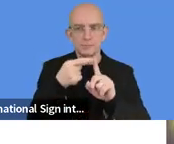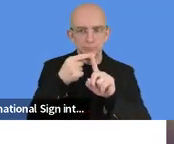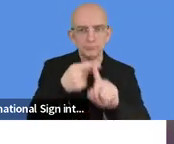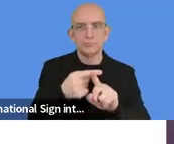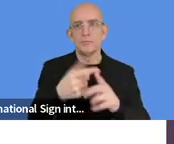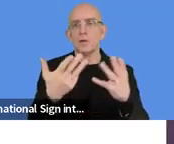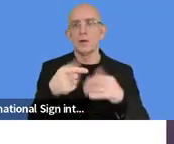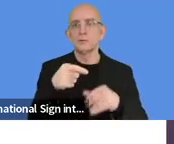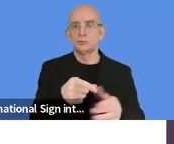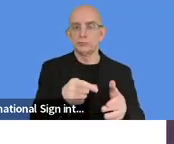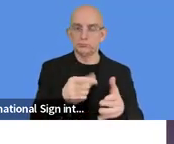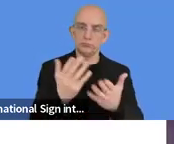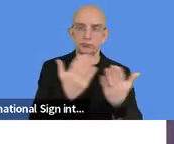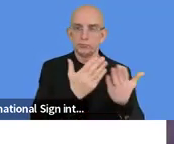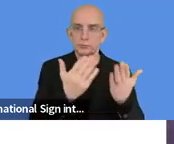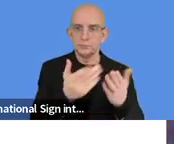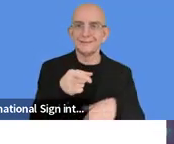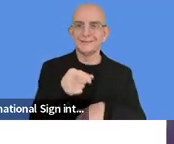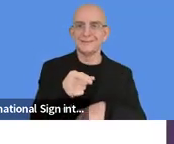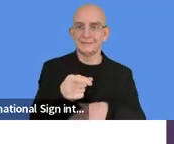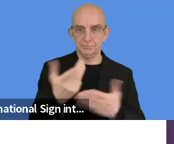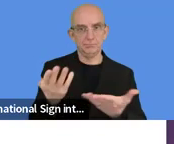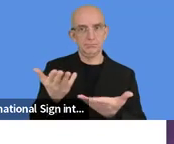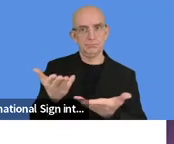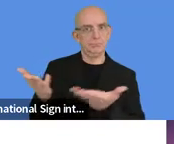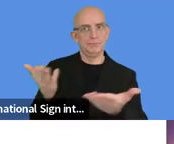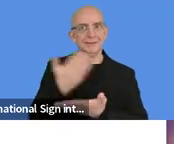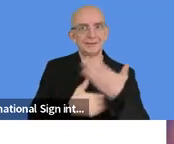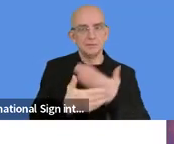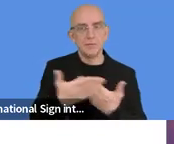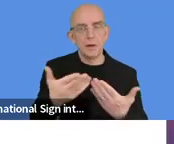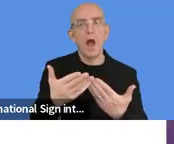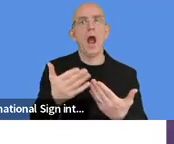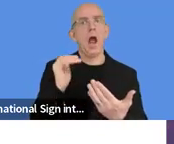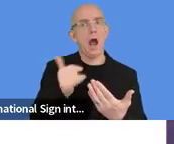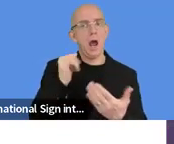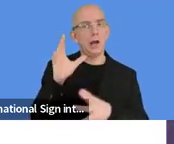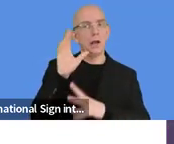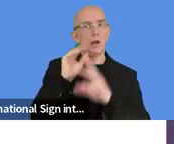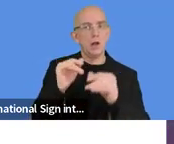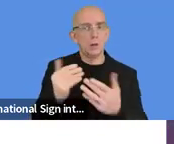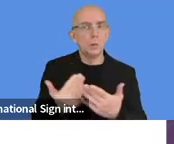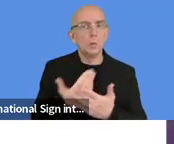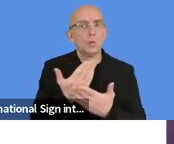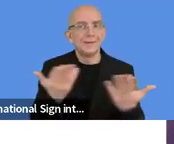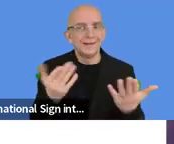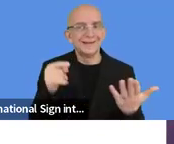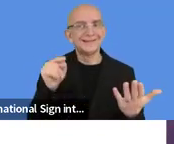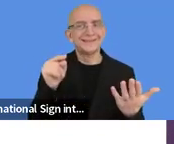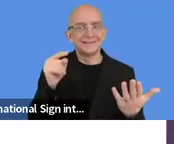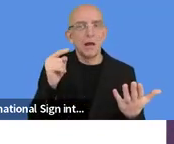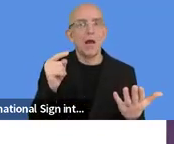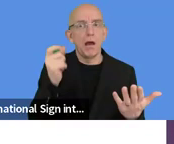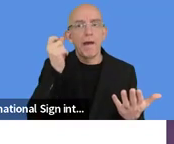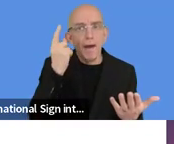what else has come out of that process? Maybe there's some IP, some intellectual property that you could then spin off into something else. Maybe